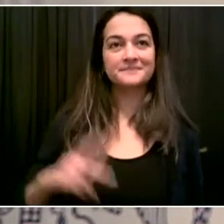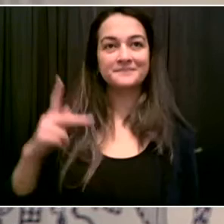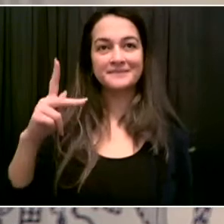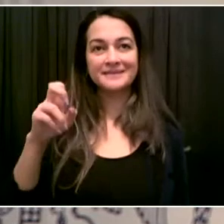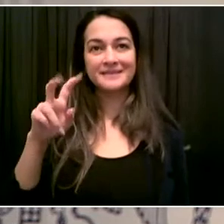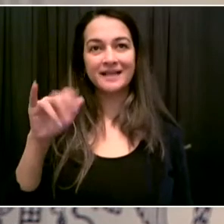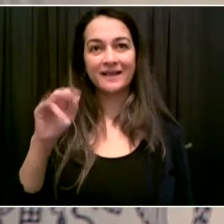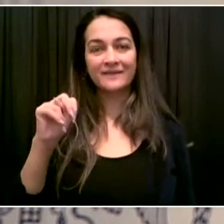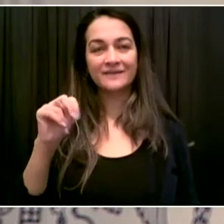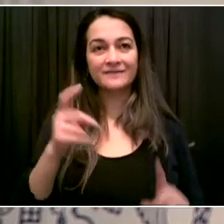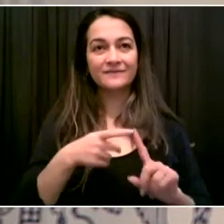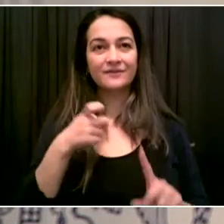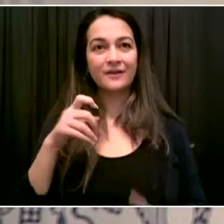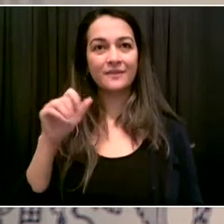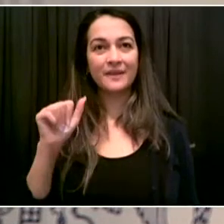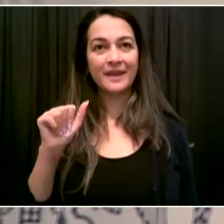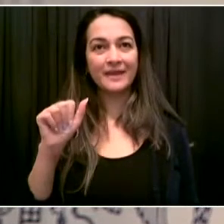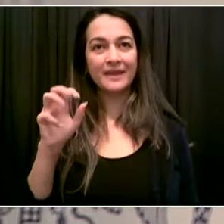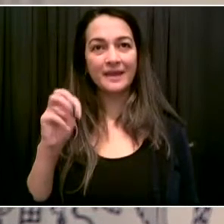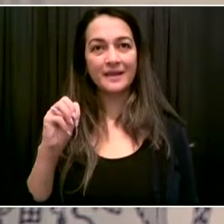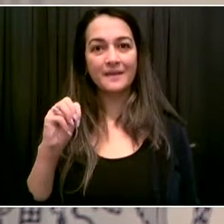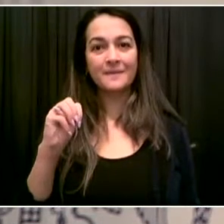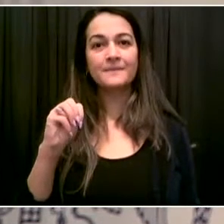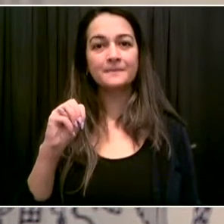Hey, Mr. Mayor, how you doing? Good, Kevin. How you been?